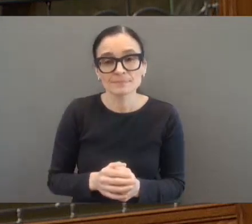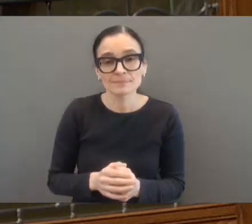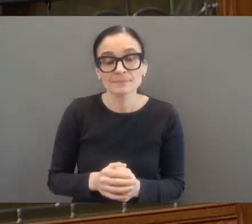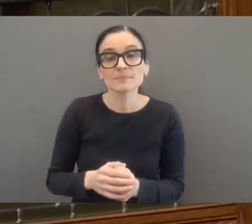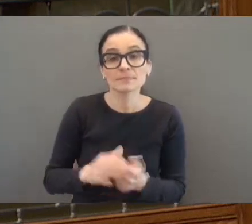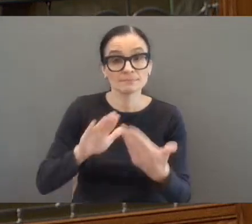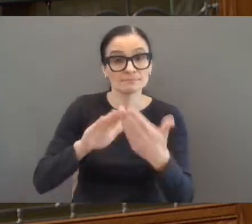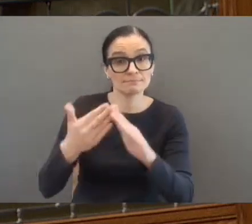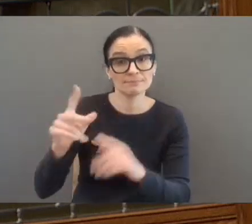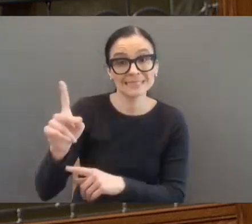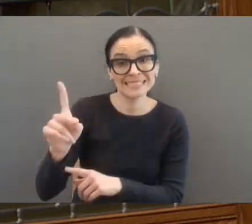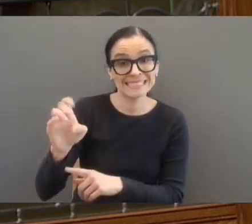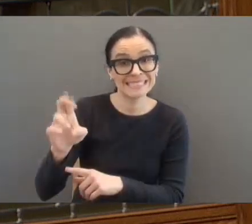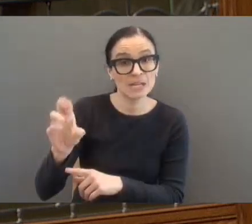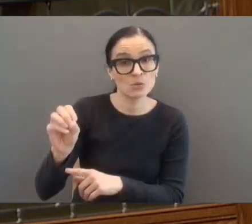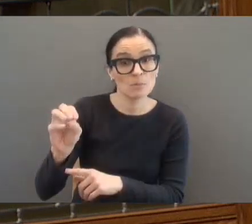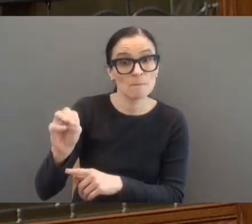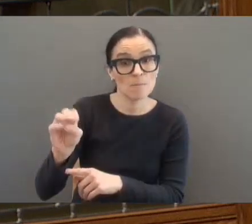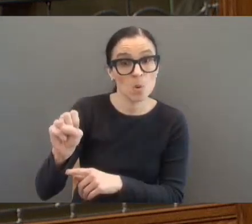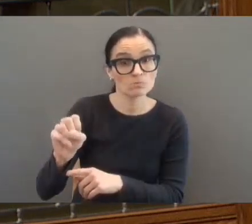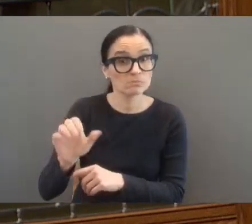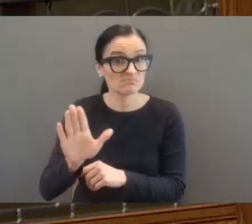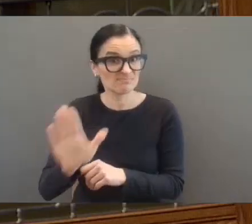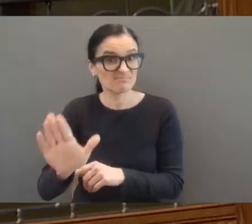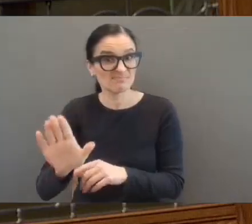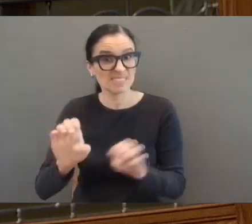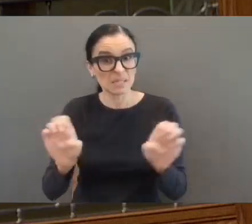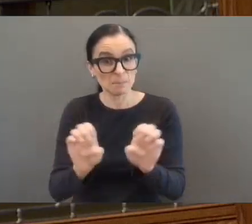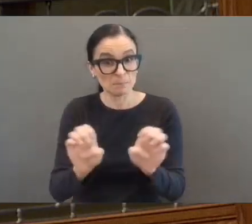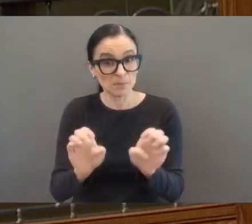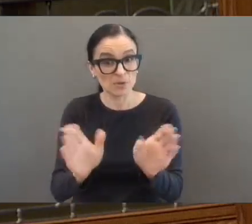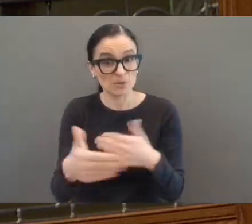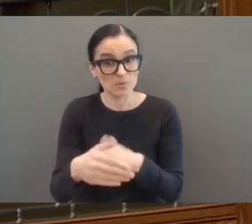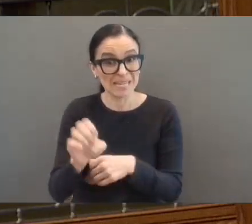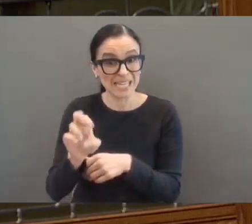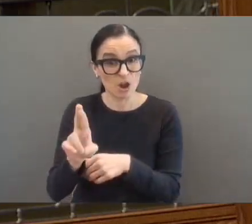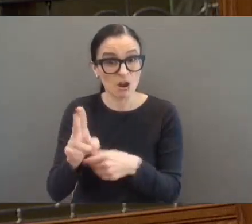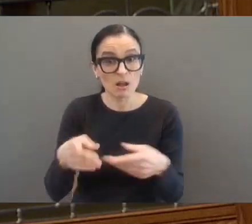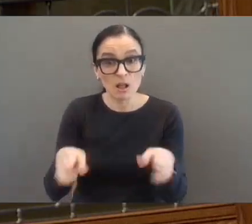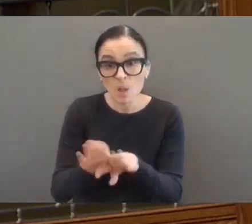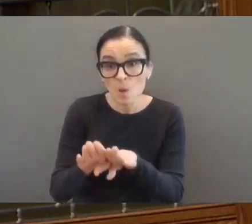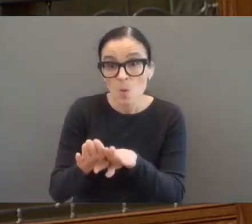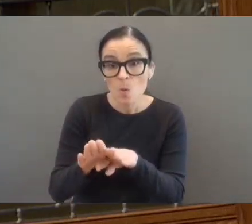1,213 days. Why does this Premier think that this is acceptable?